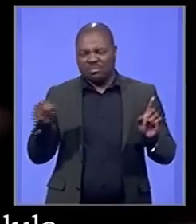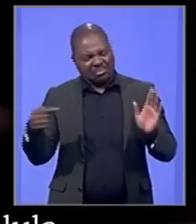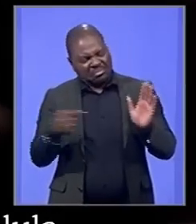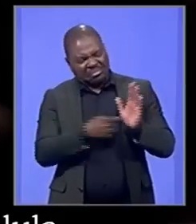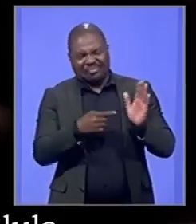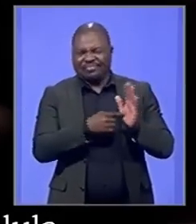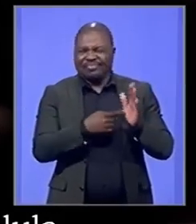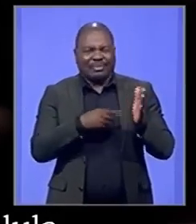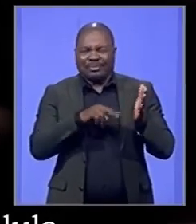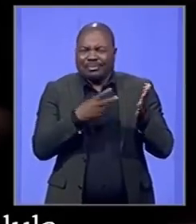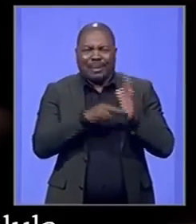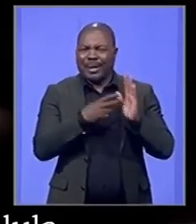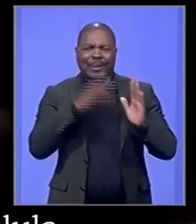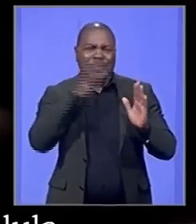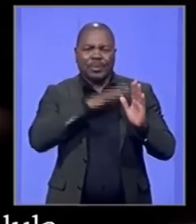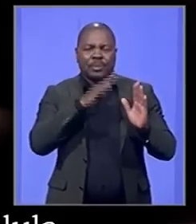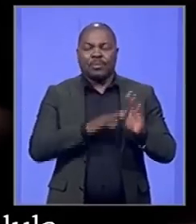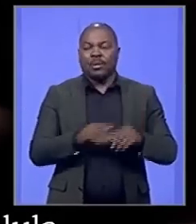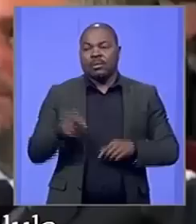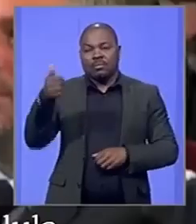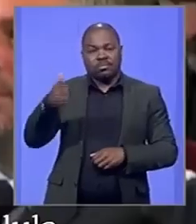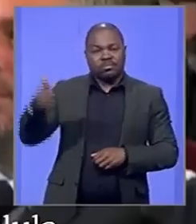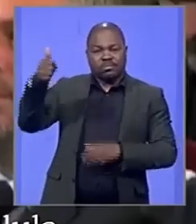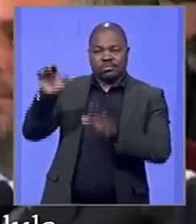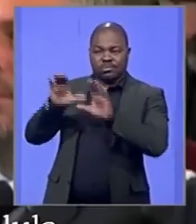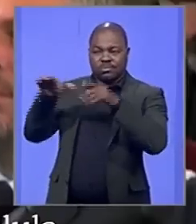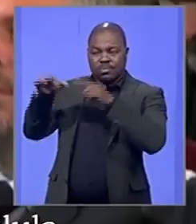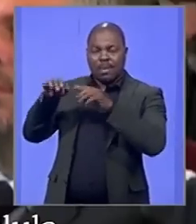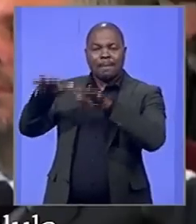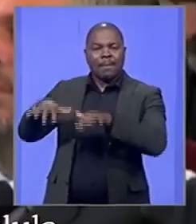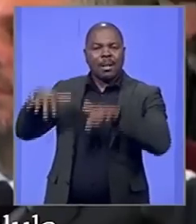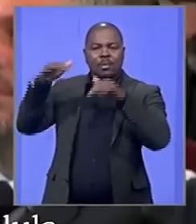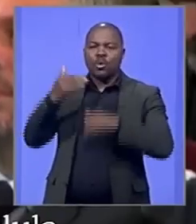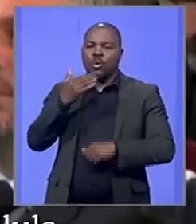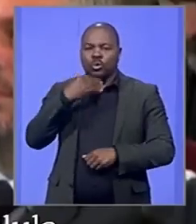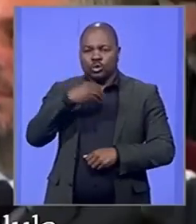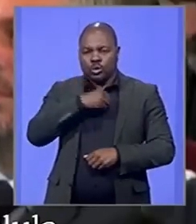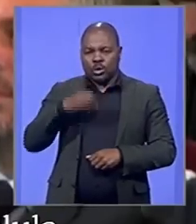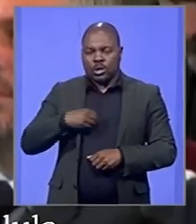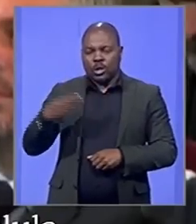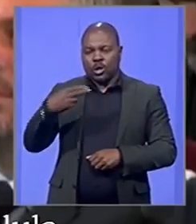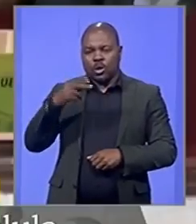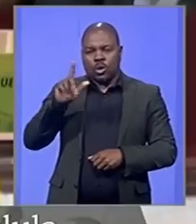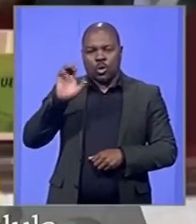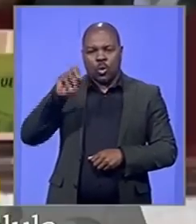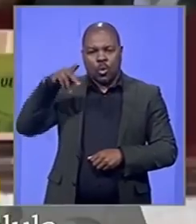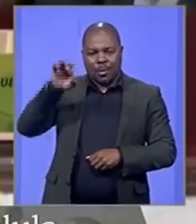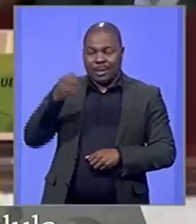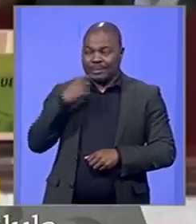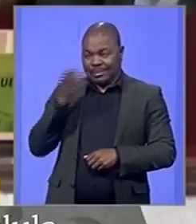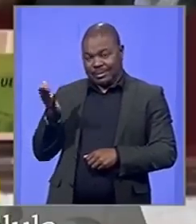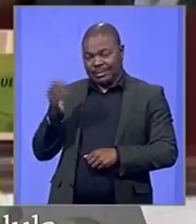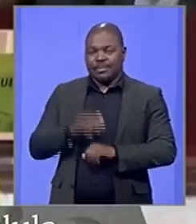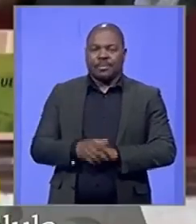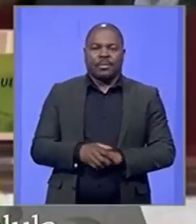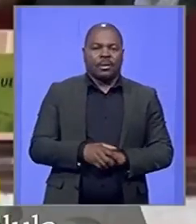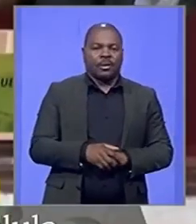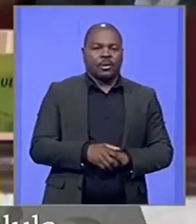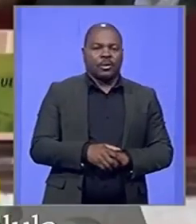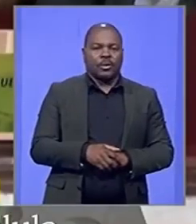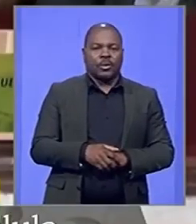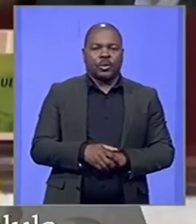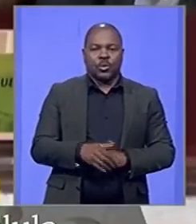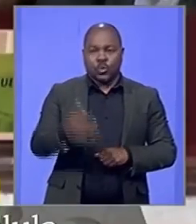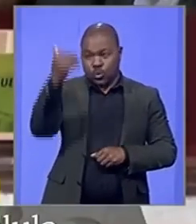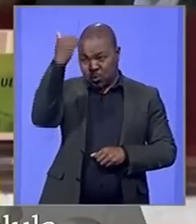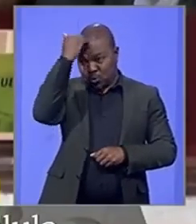bokao. Dipego tseno di builwe ke moeteledipele wa lekoko kwa parlamenteng ngaka John Hlophe. Zuma decided